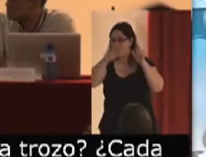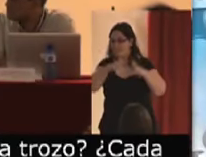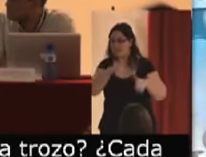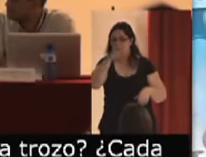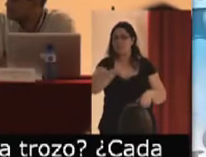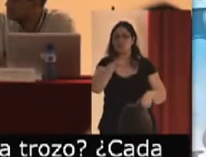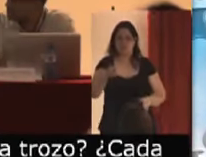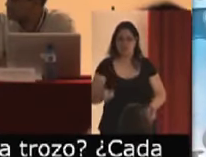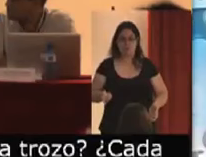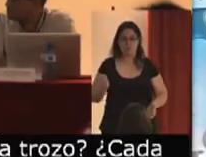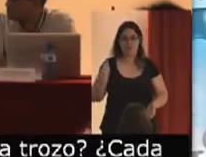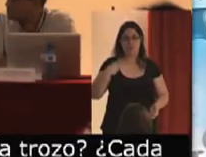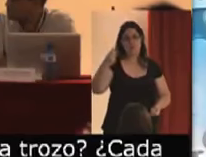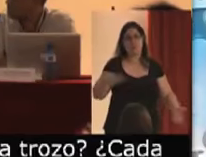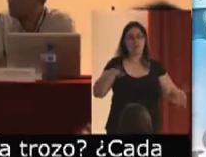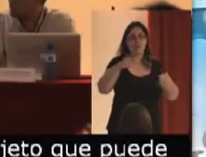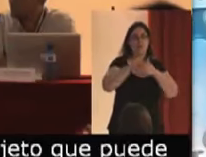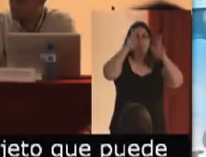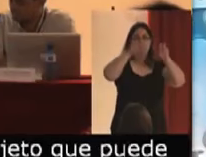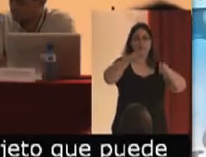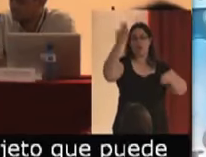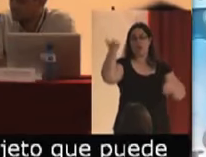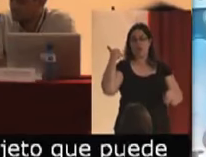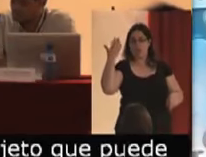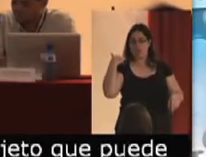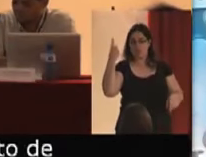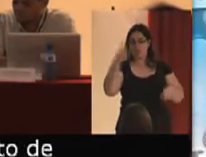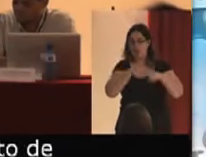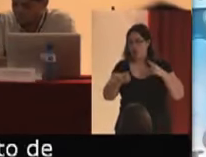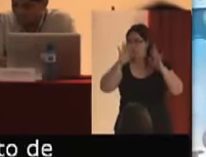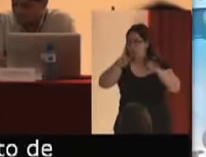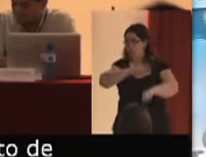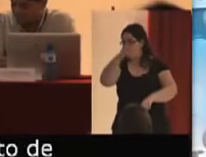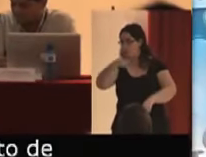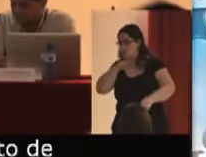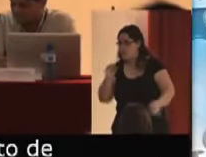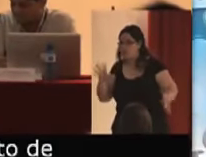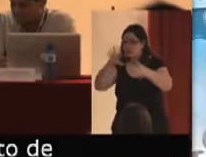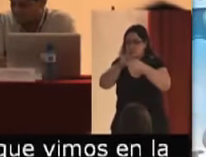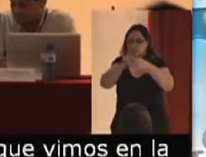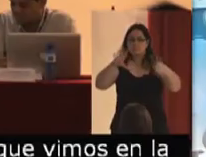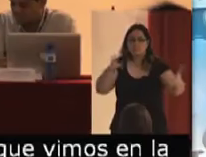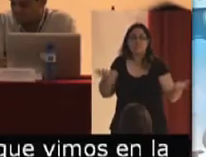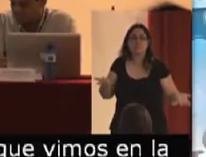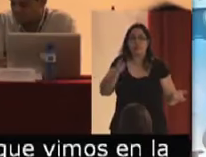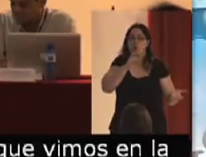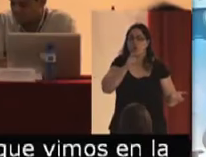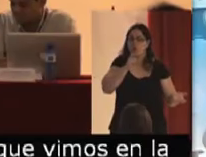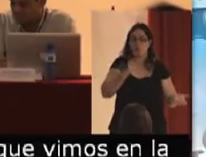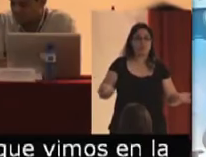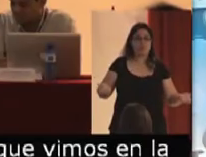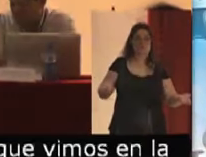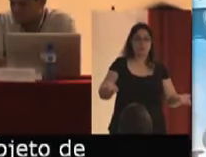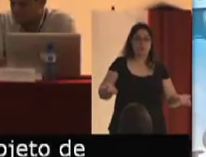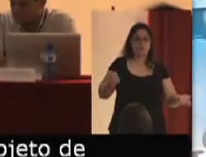What parts do I choose? Is every part related to other object? Lesson is another learning object that could eventually have a